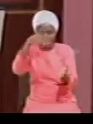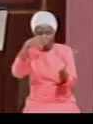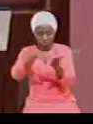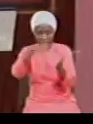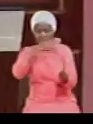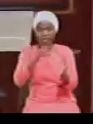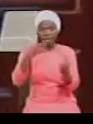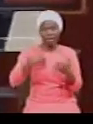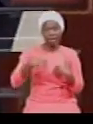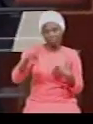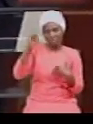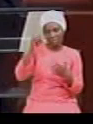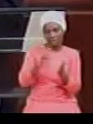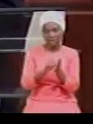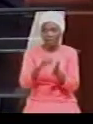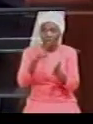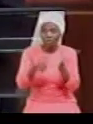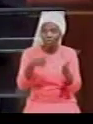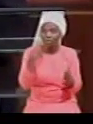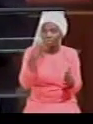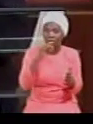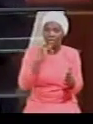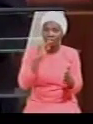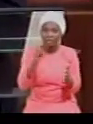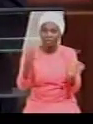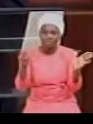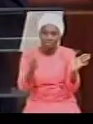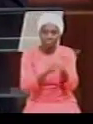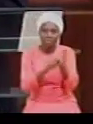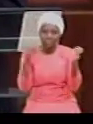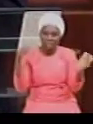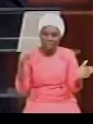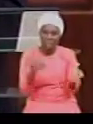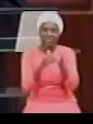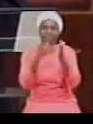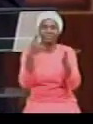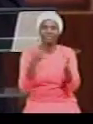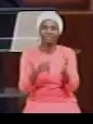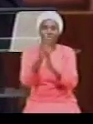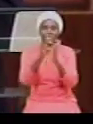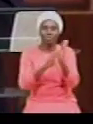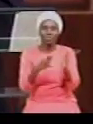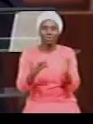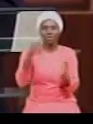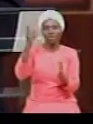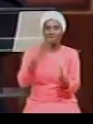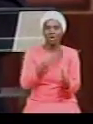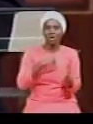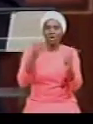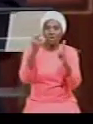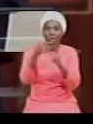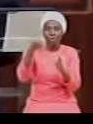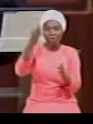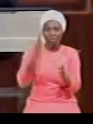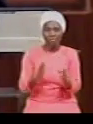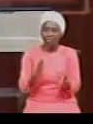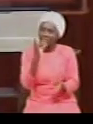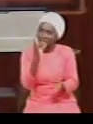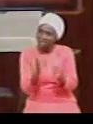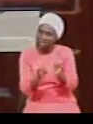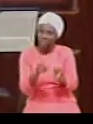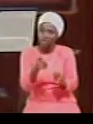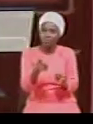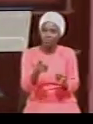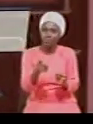seen that what you said is contrary to the will of God and the word of God. If you're going